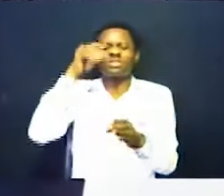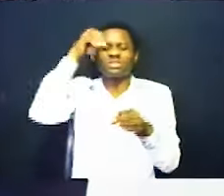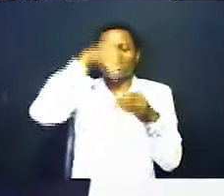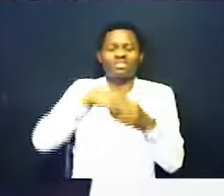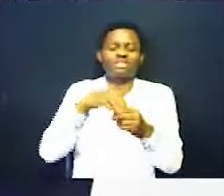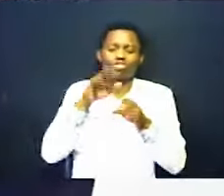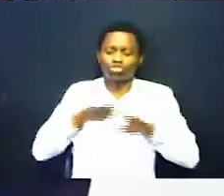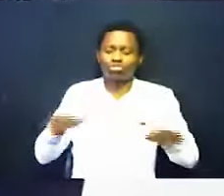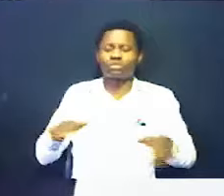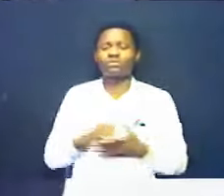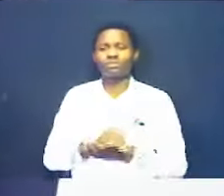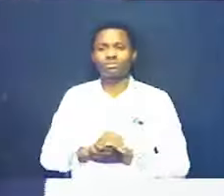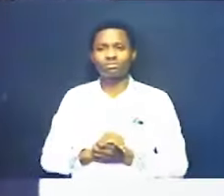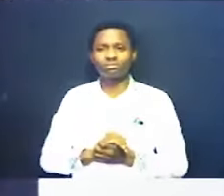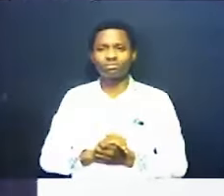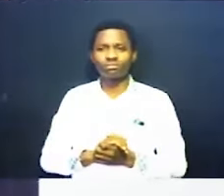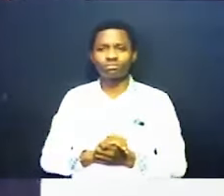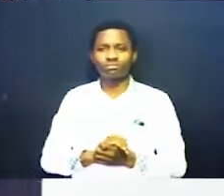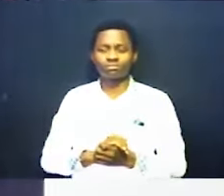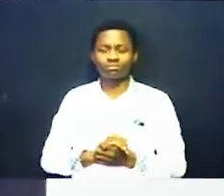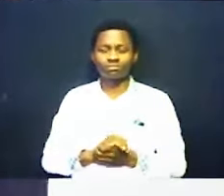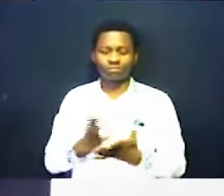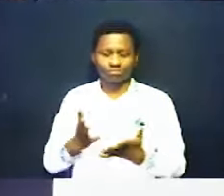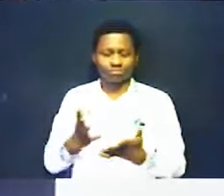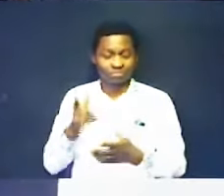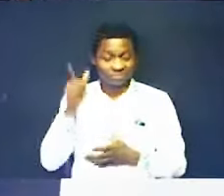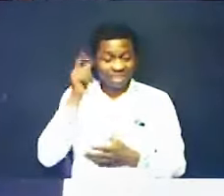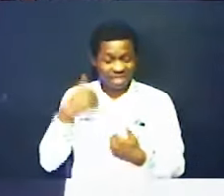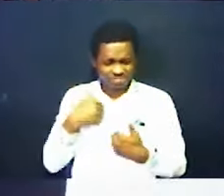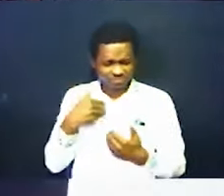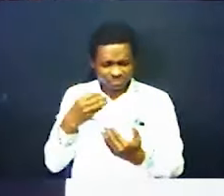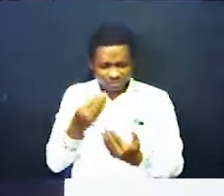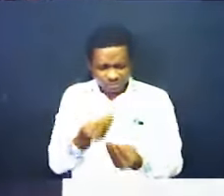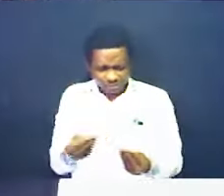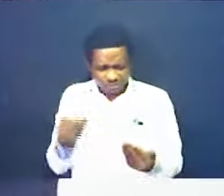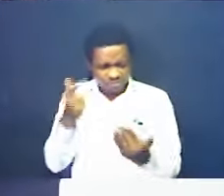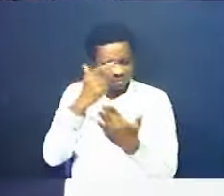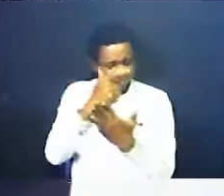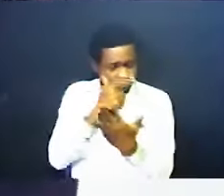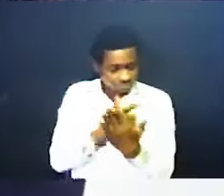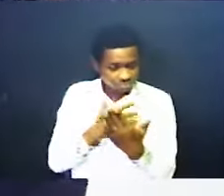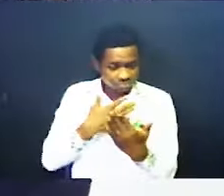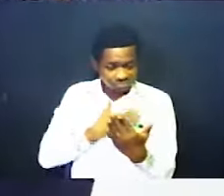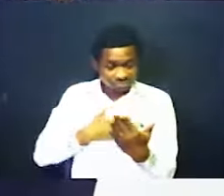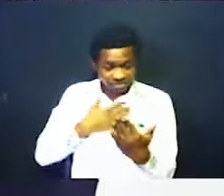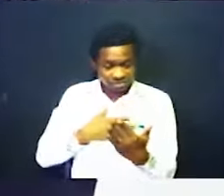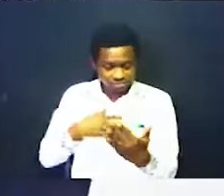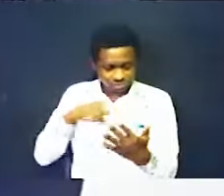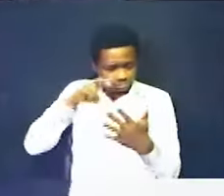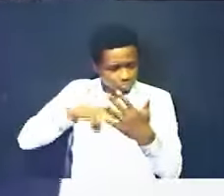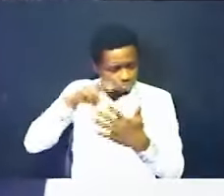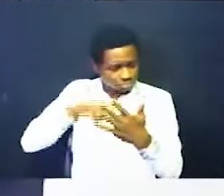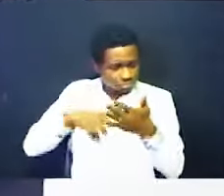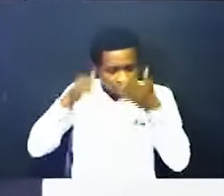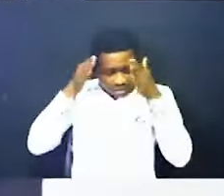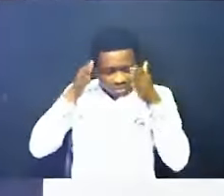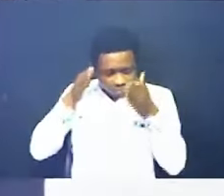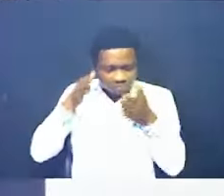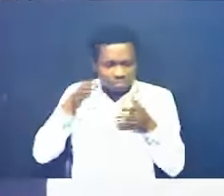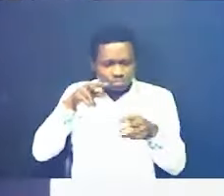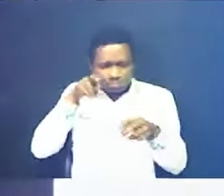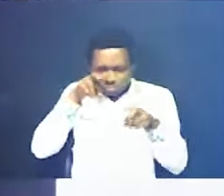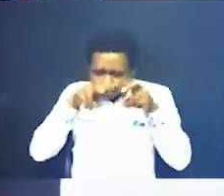emapa. Now I want us to take some lessons from this passage. So as we read, please pay attention and see what lessons you